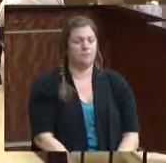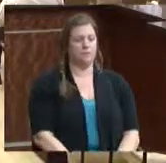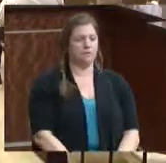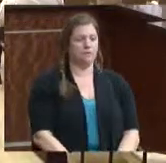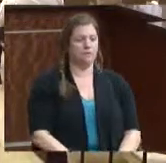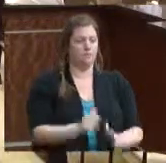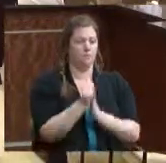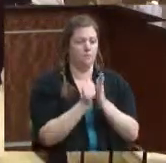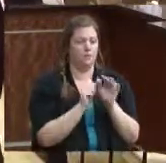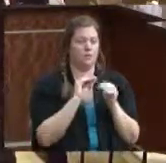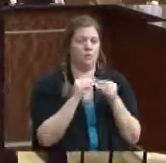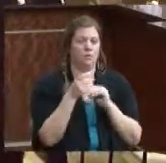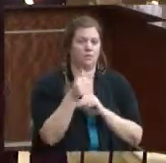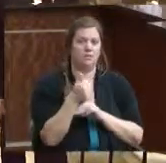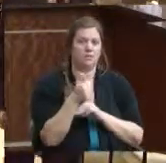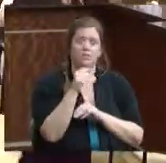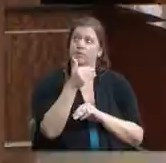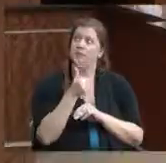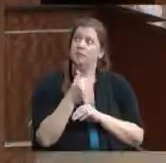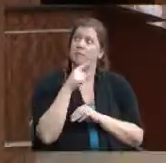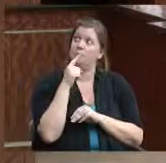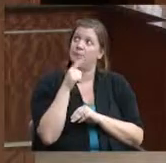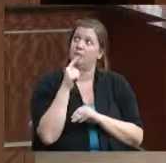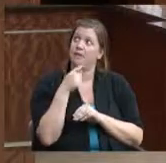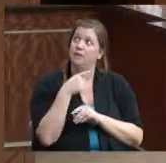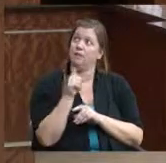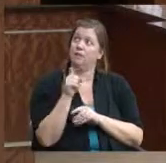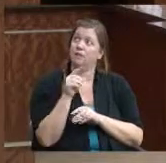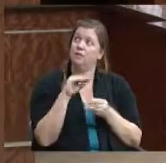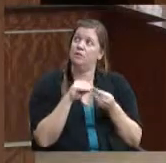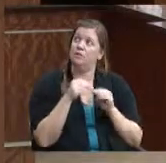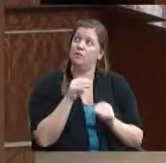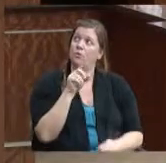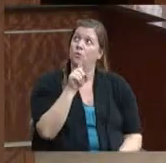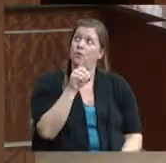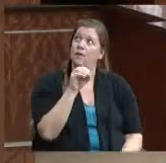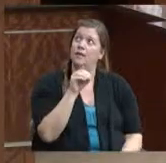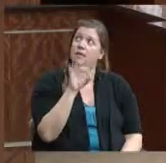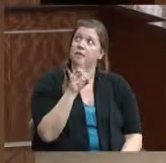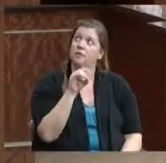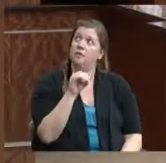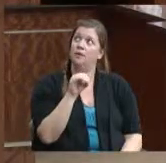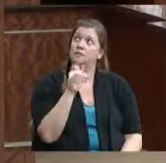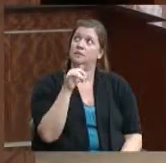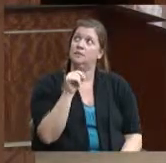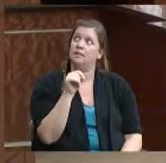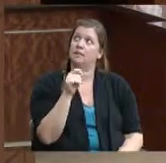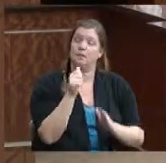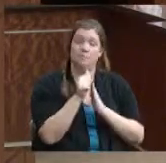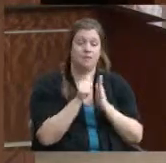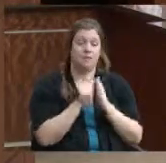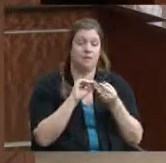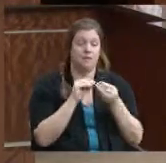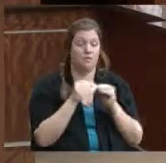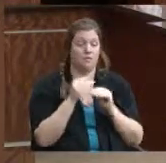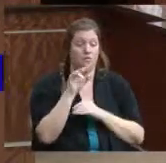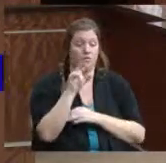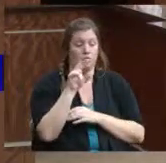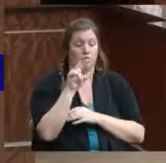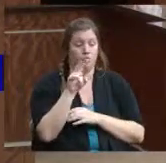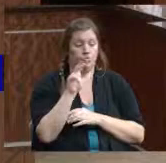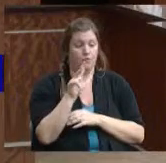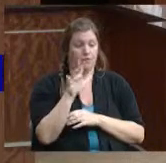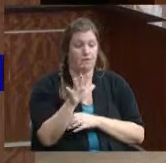Agenda item 10 is the introduction to first public hearing on ordinance number 1808, text amendment number